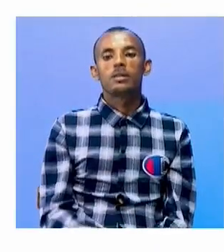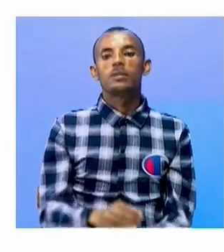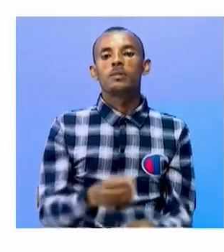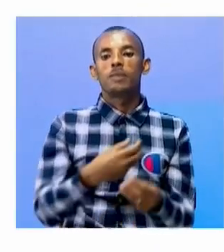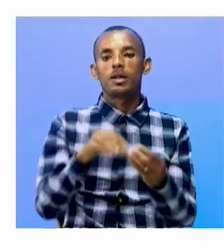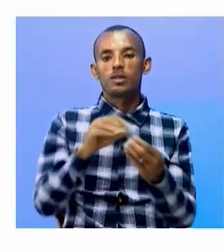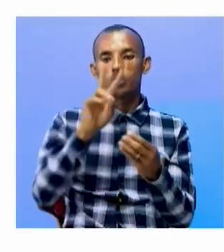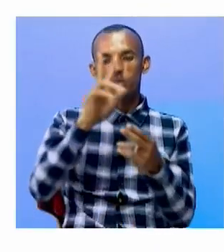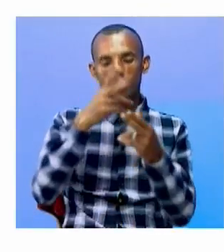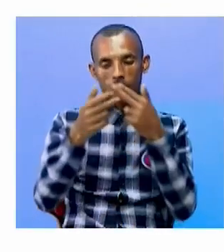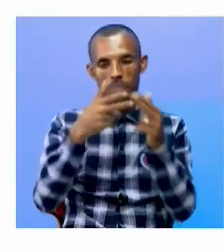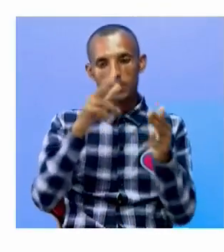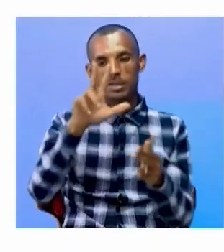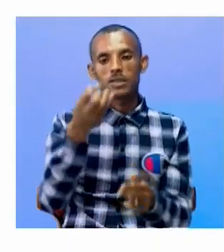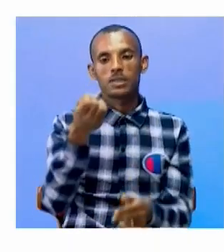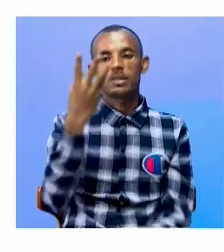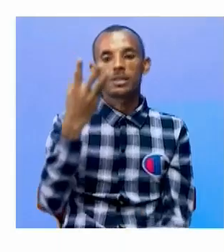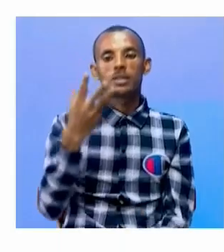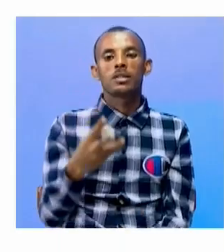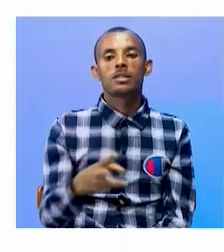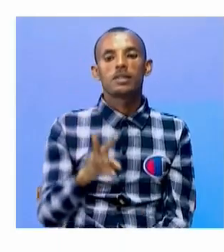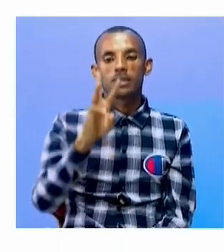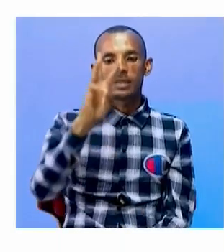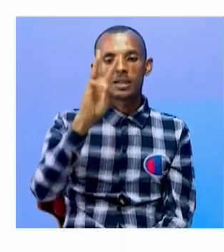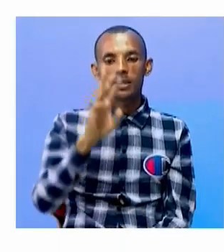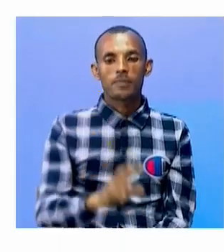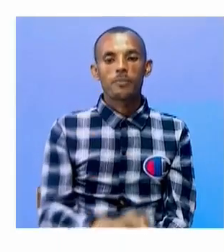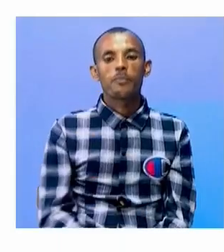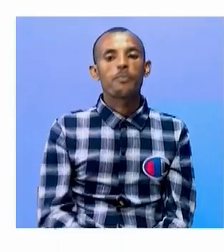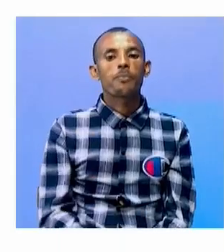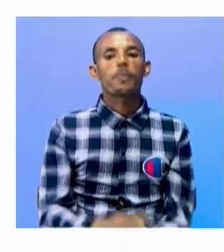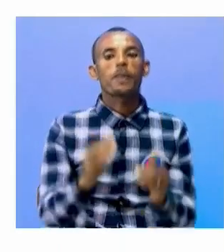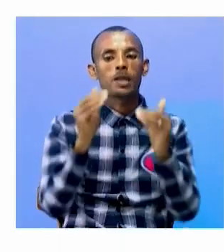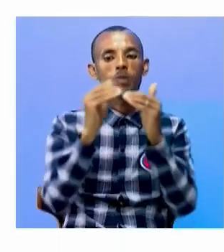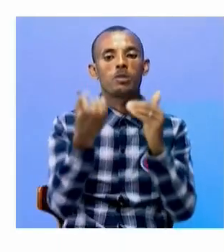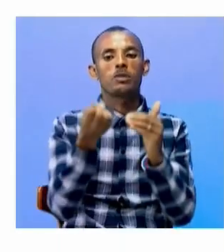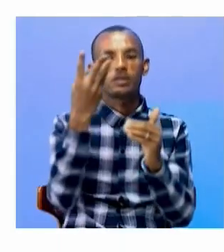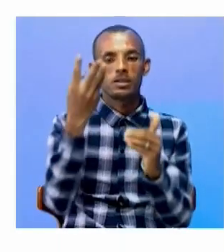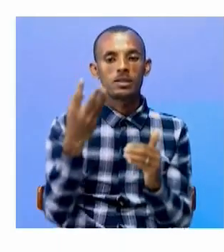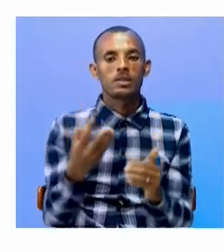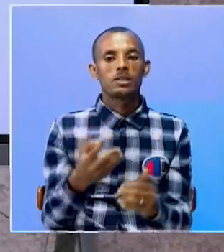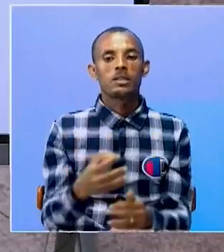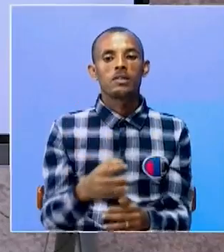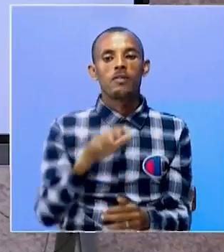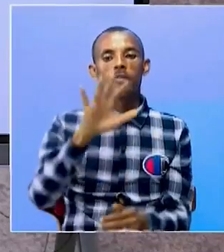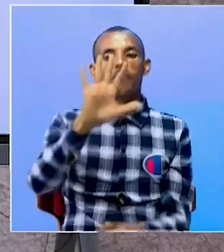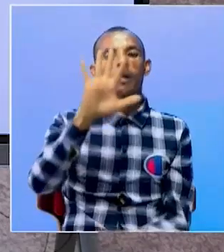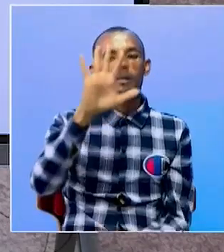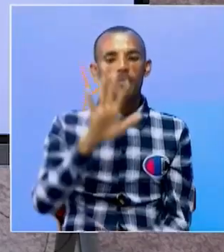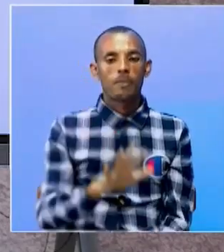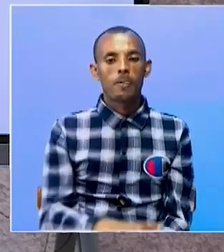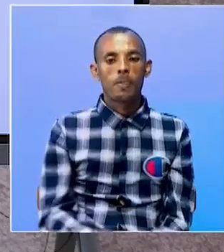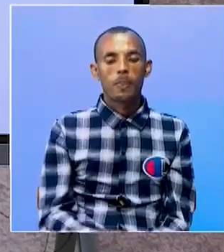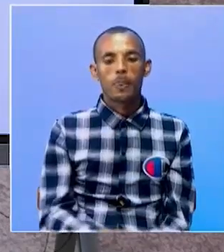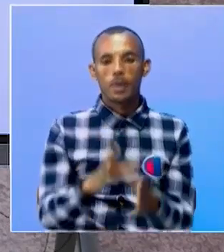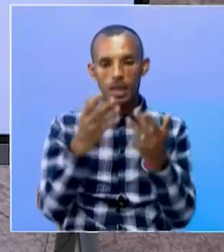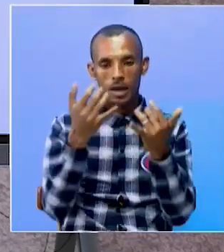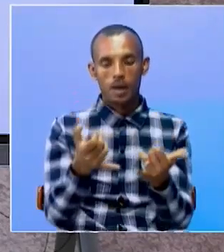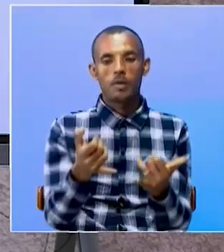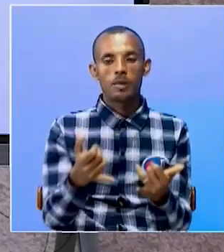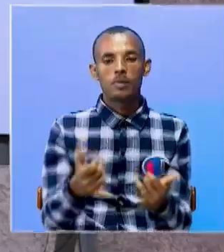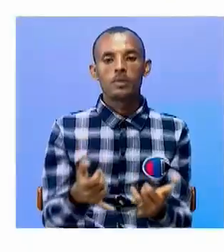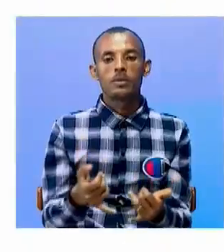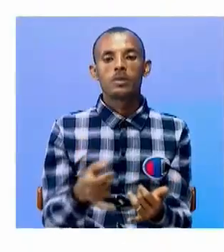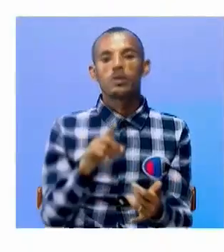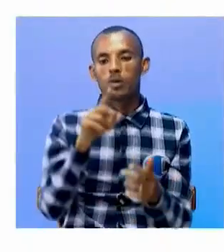2 times 3, it is 6, is equal to 5. Now,